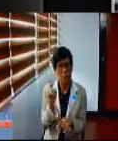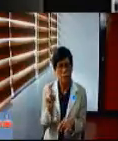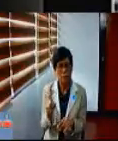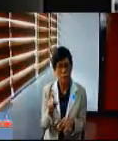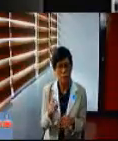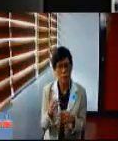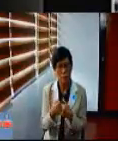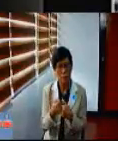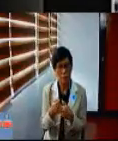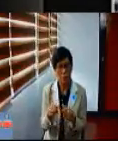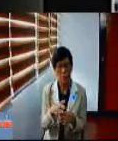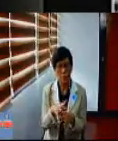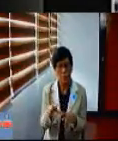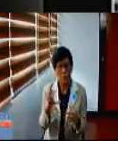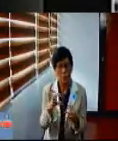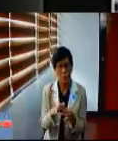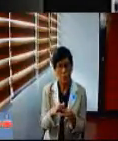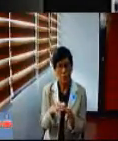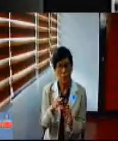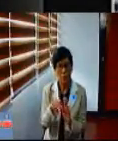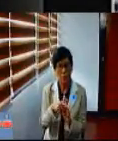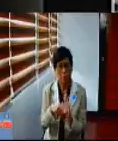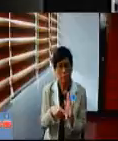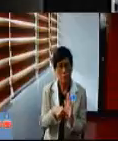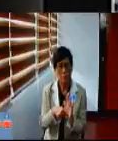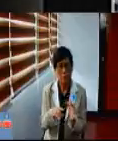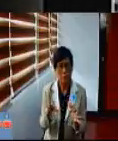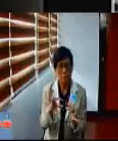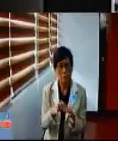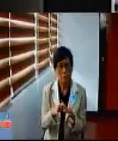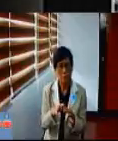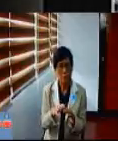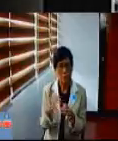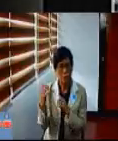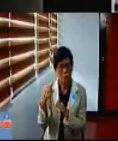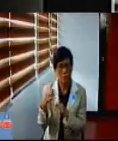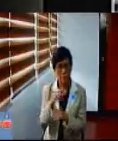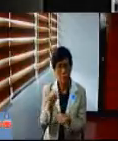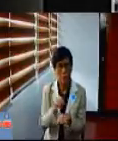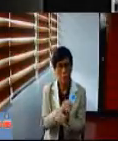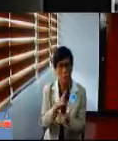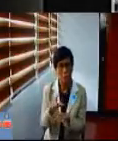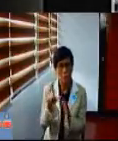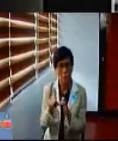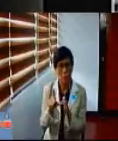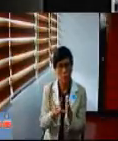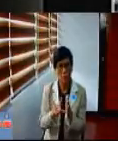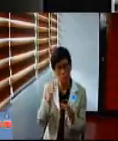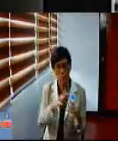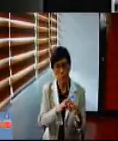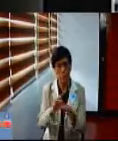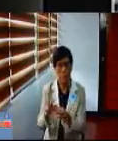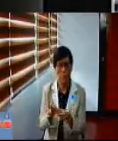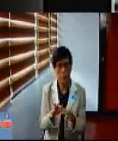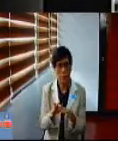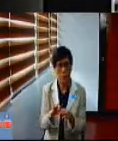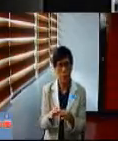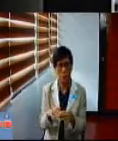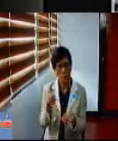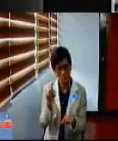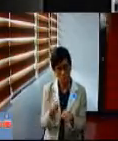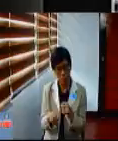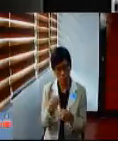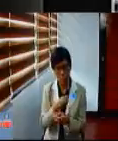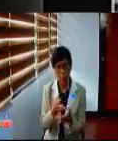law, and binding expectations in national law for corporations. It therefore provides a